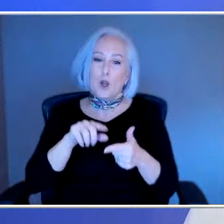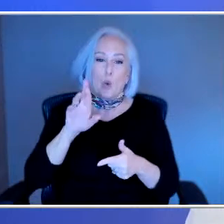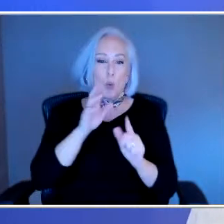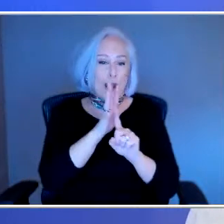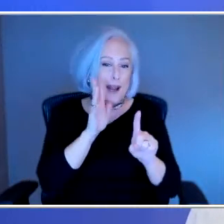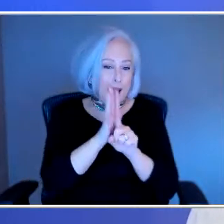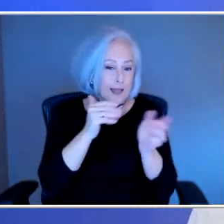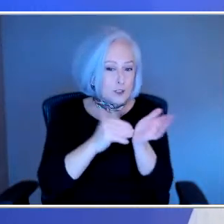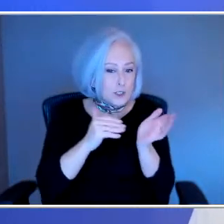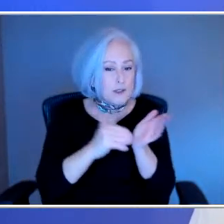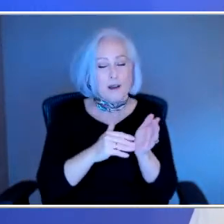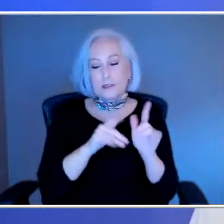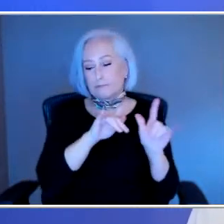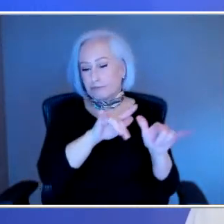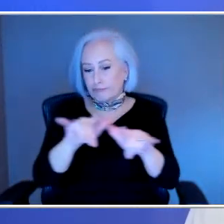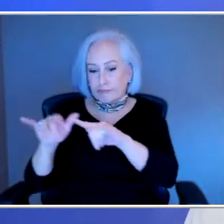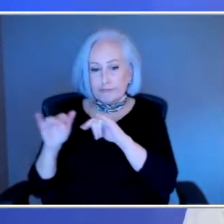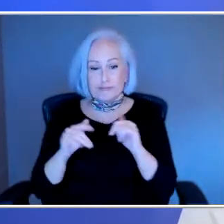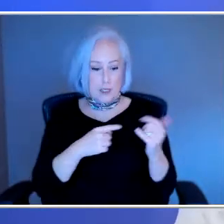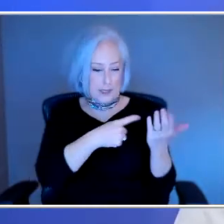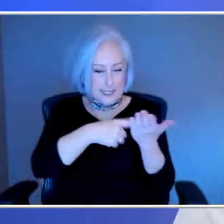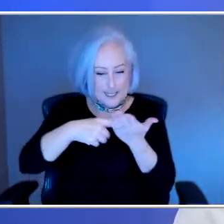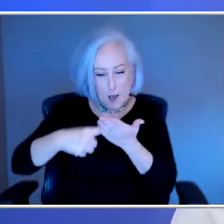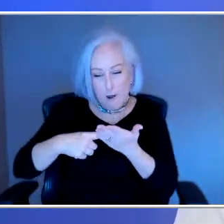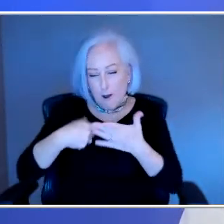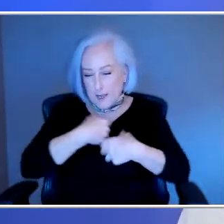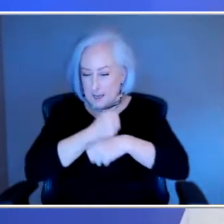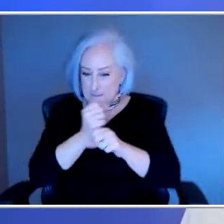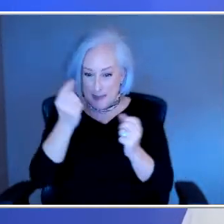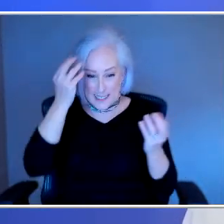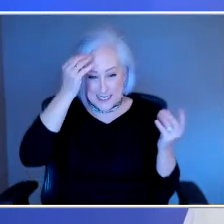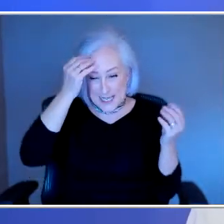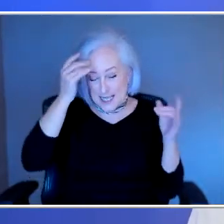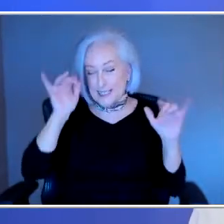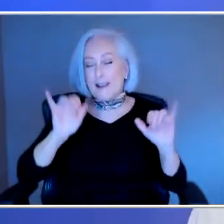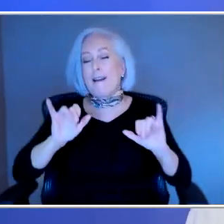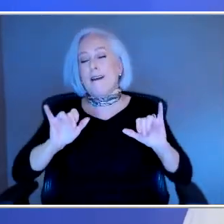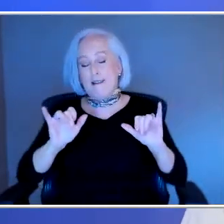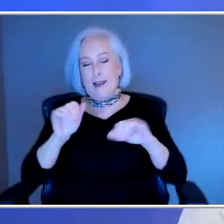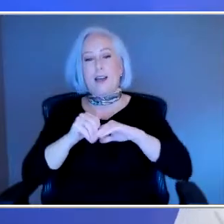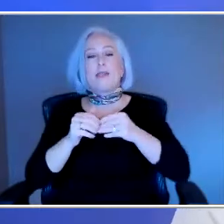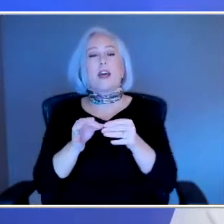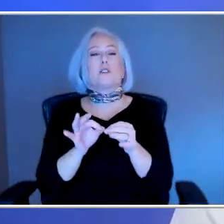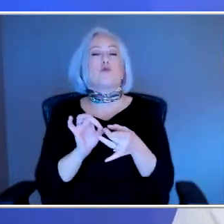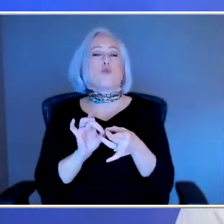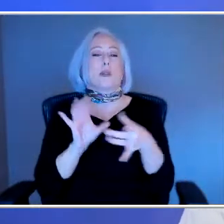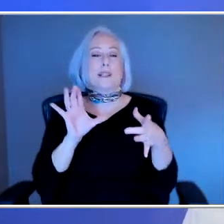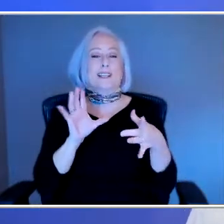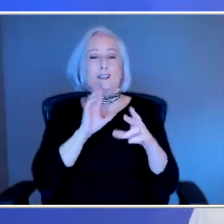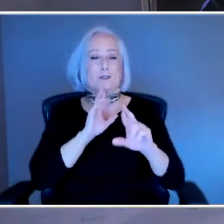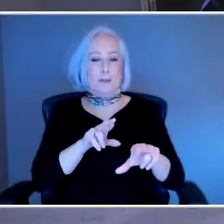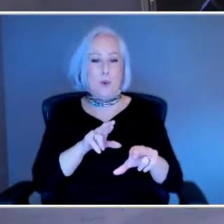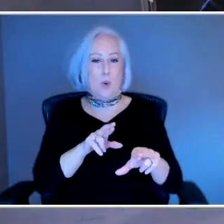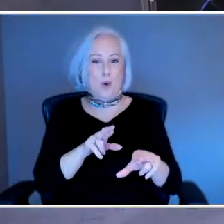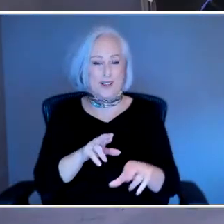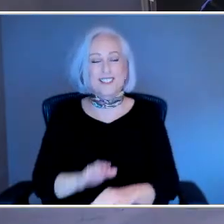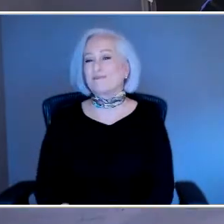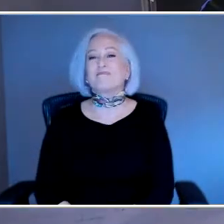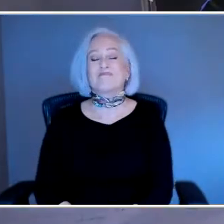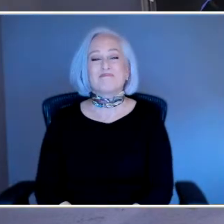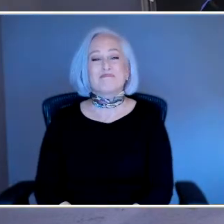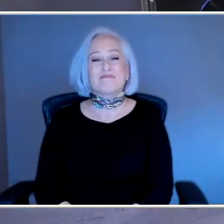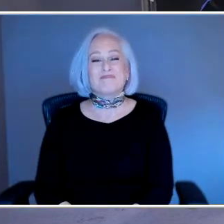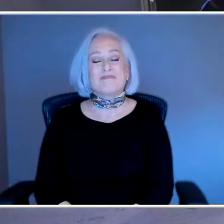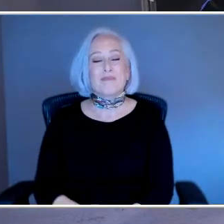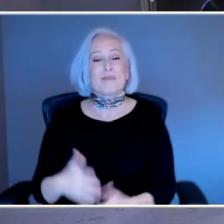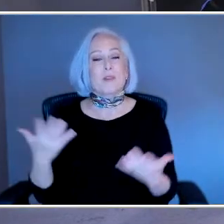makes sense before I release the report. And seeing if anything else is going on with the patient that I don't know about, and that's usually how we do it. So what questions should a patient